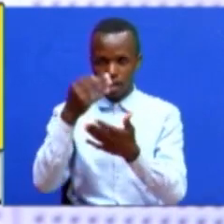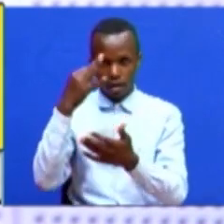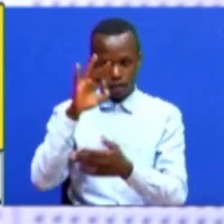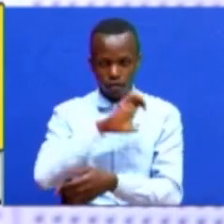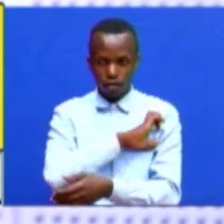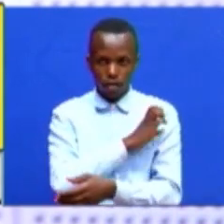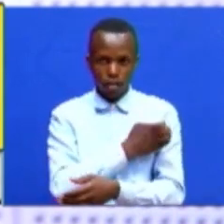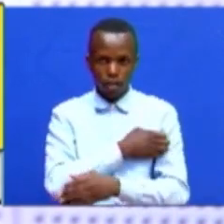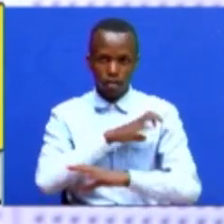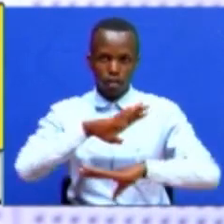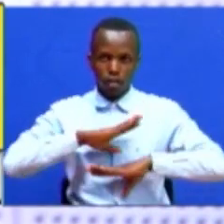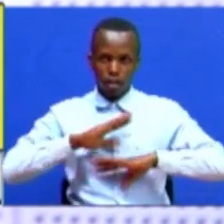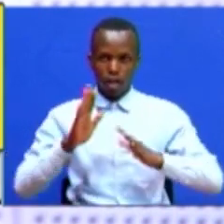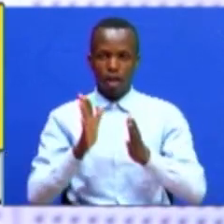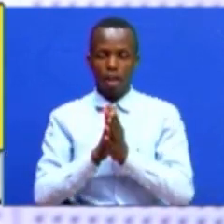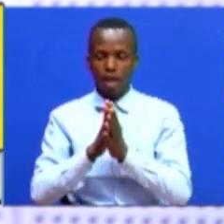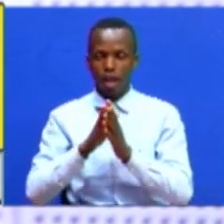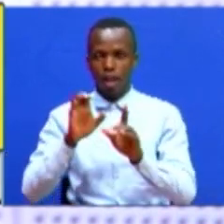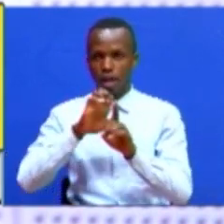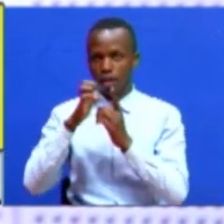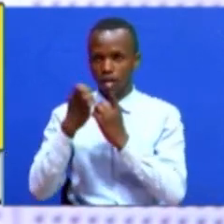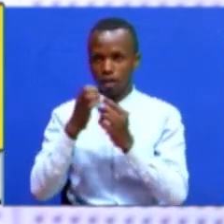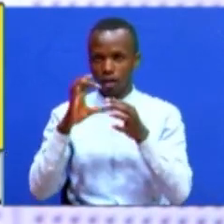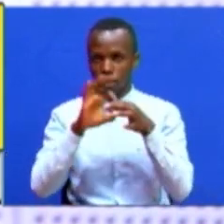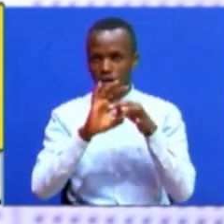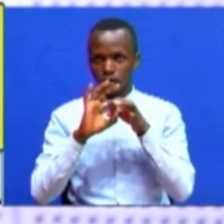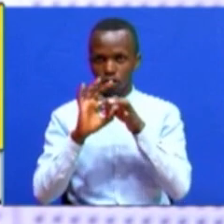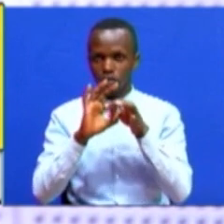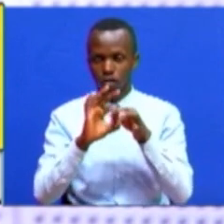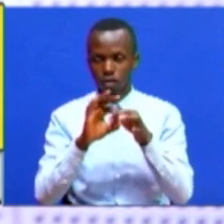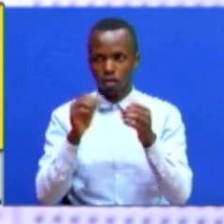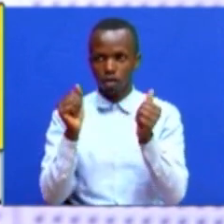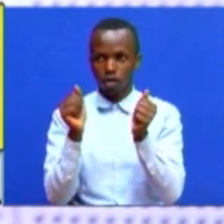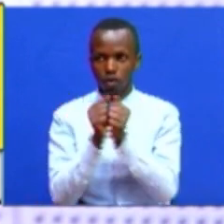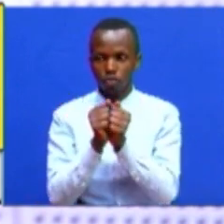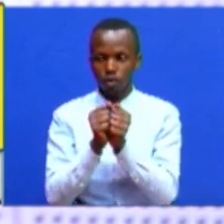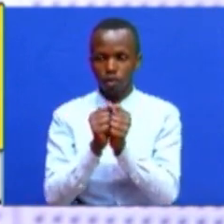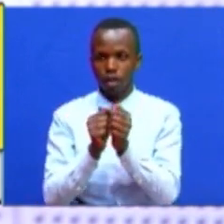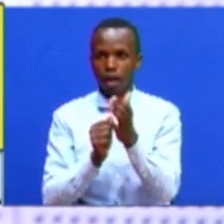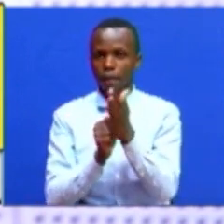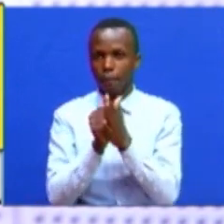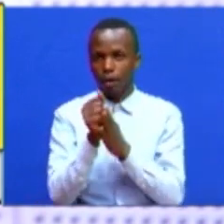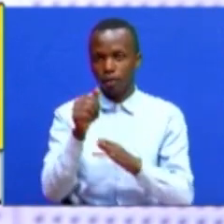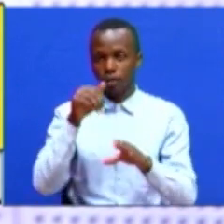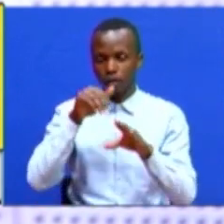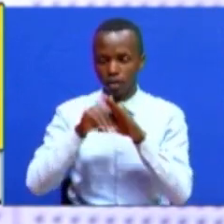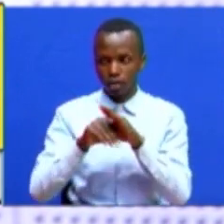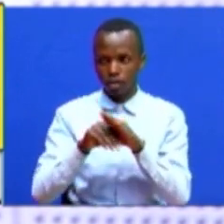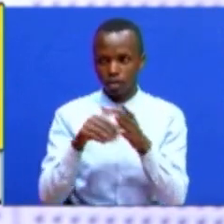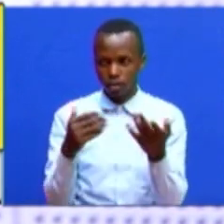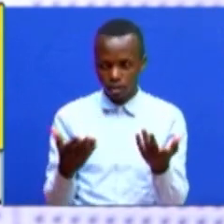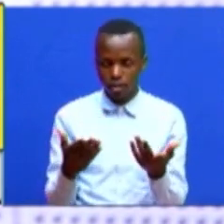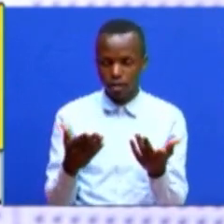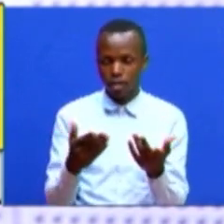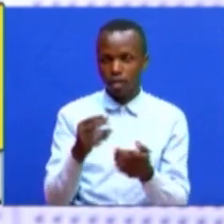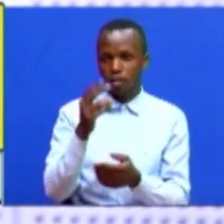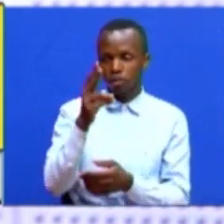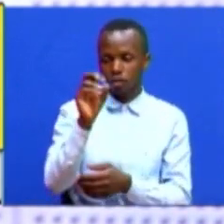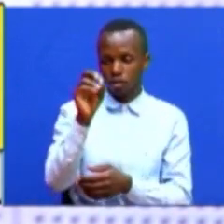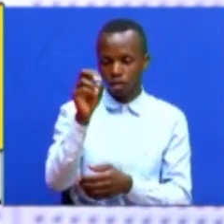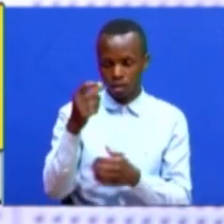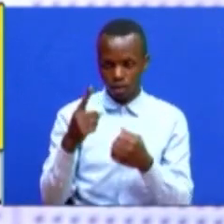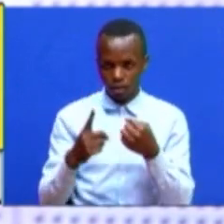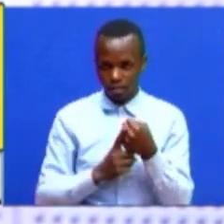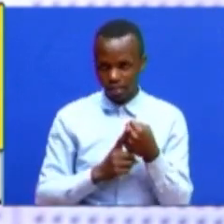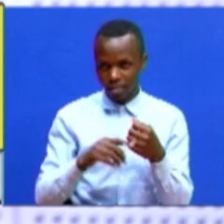Efficiency and Conservation in collaboration with the Kenya Association of Manufacturers in the year 2006. The